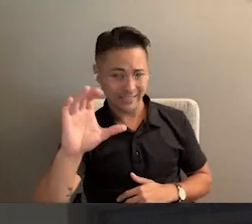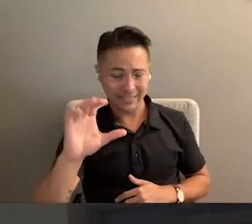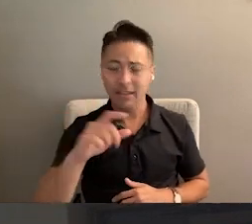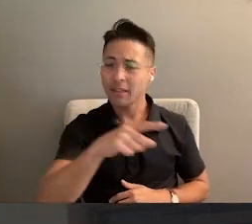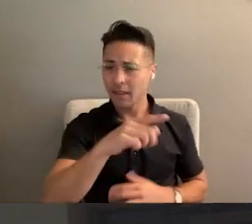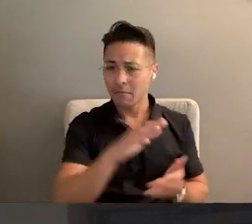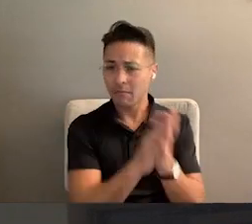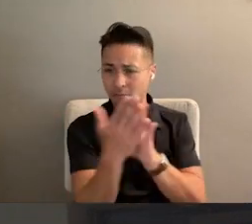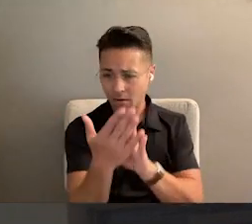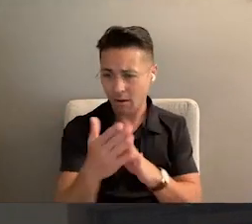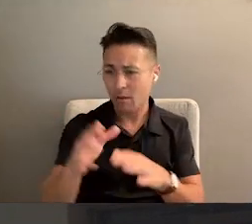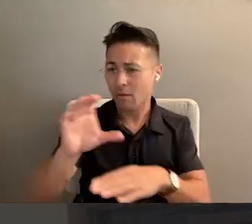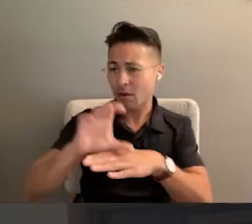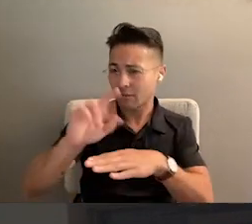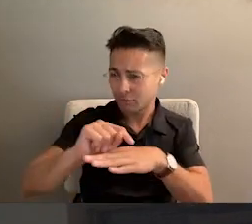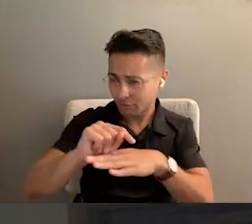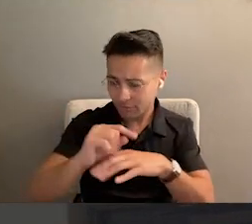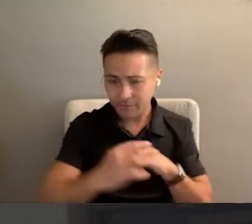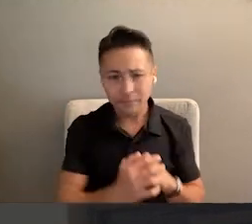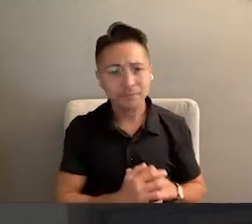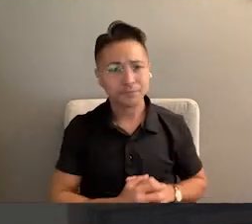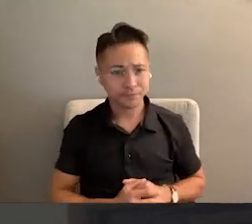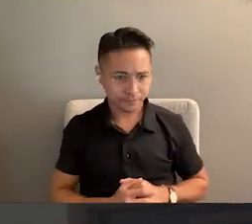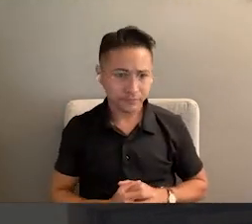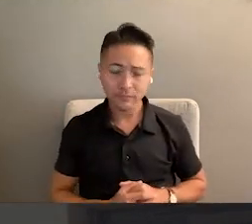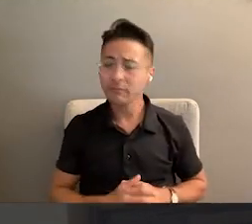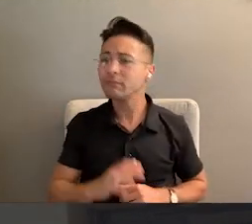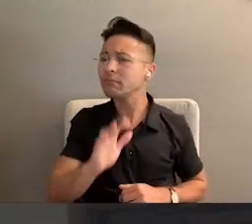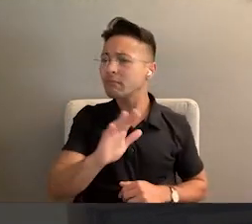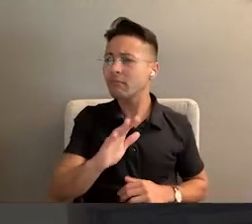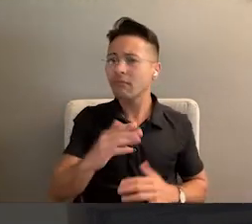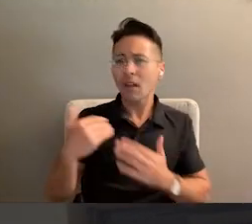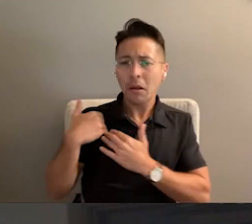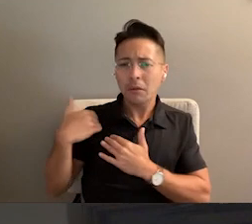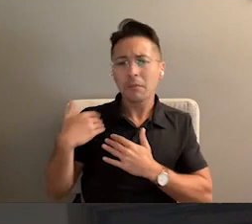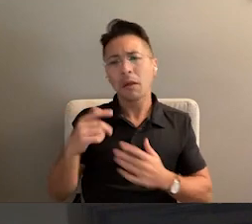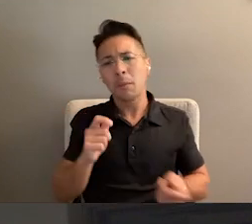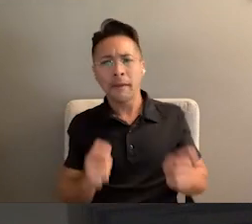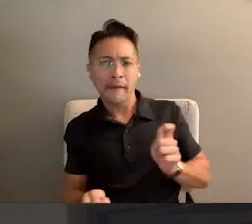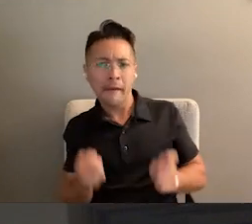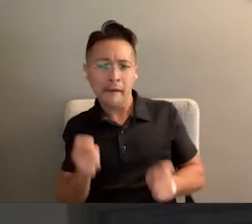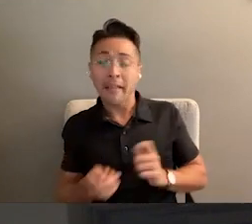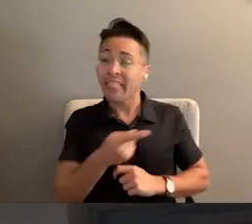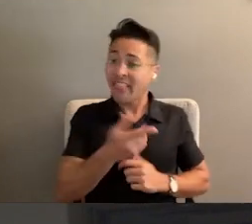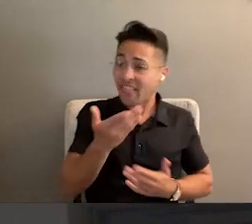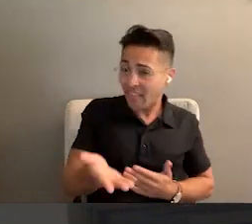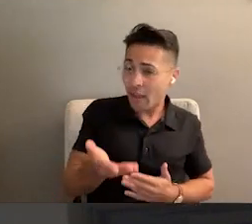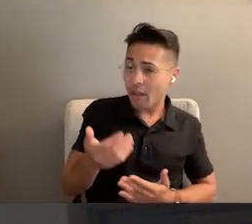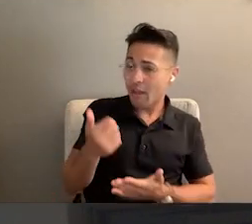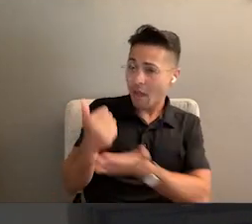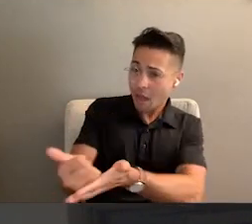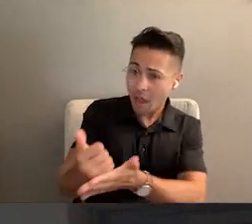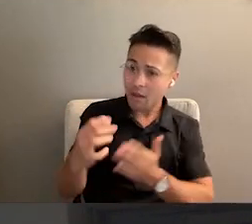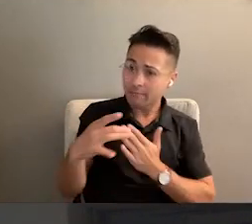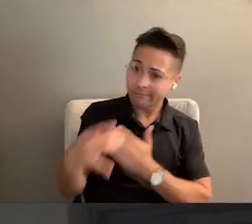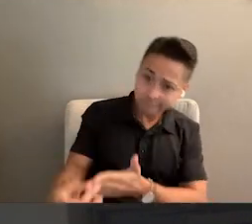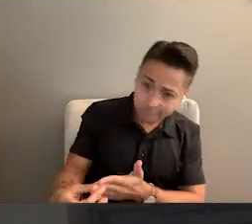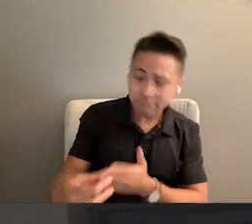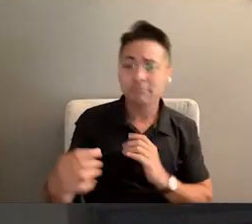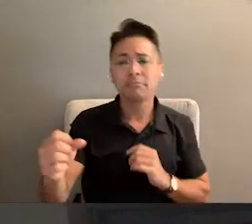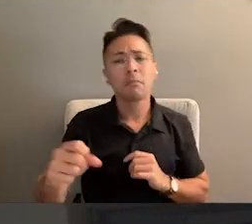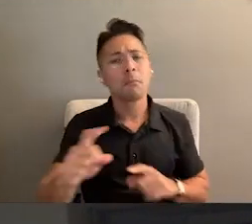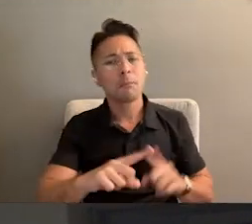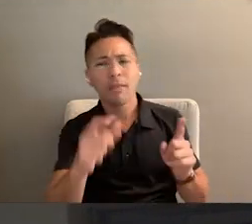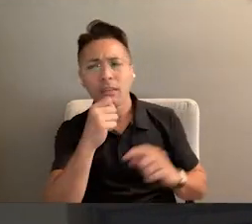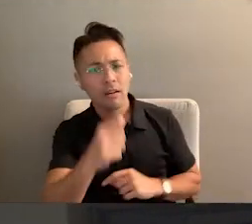Plus, like I said, your WSC, your waiver support coordinator, becomes a consultant. And their role changes a little bit in that they're